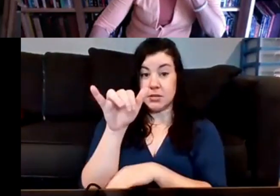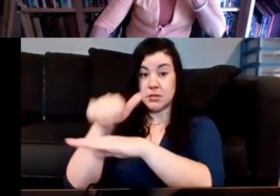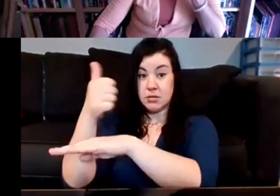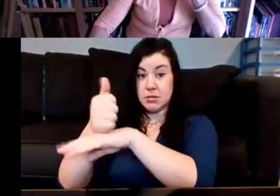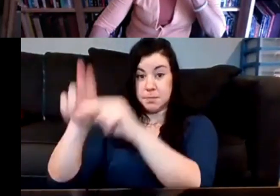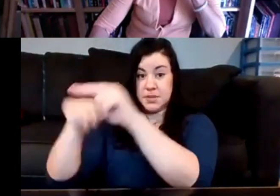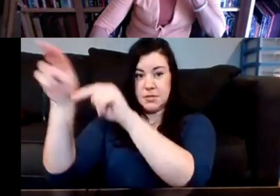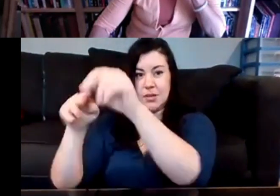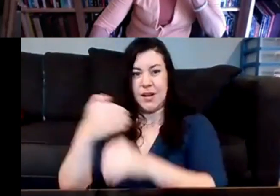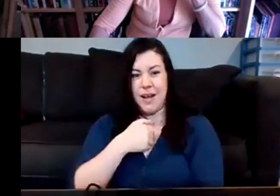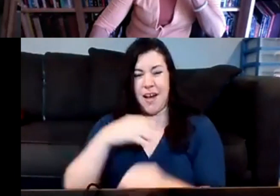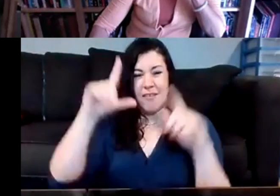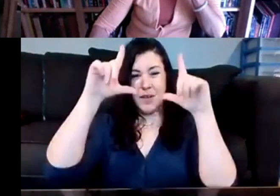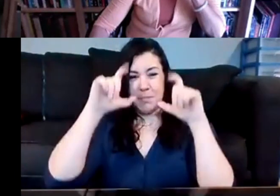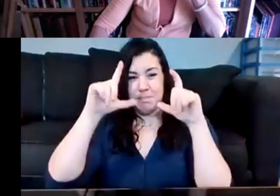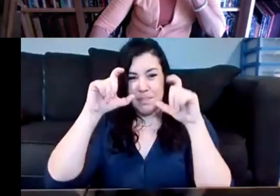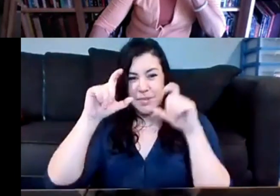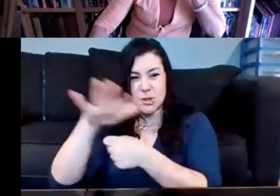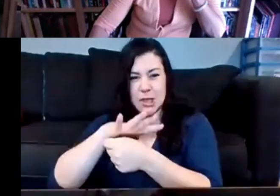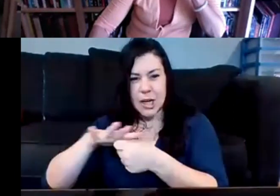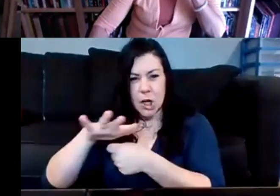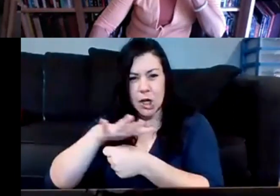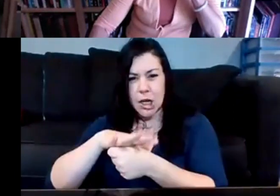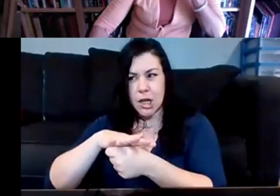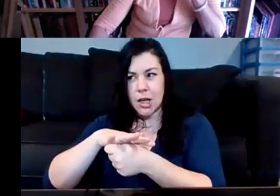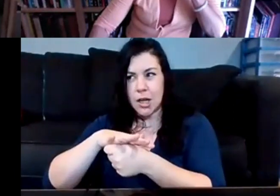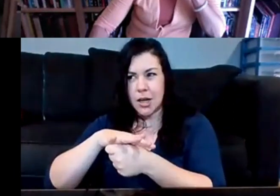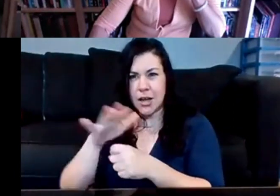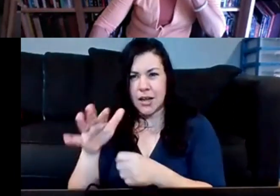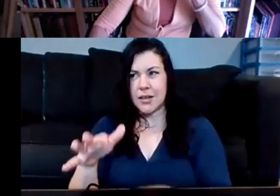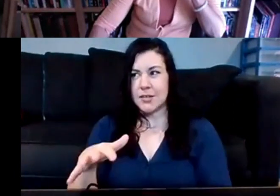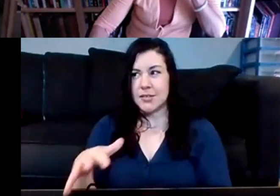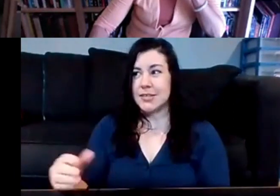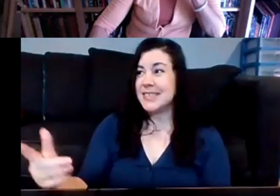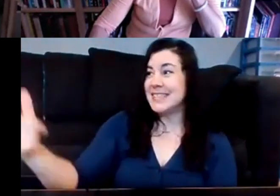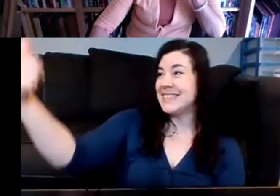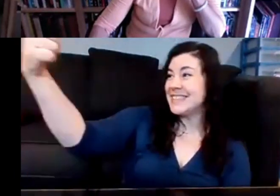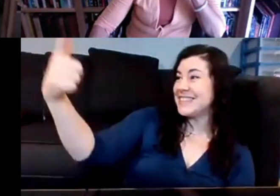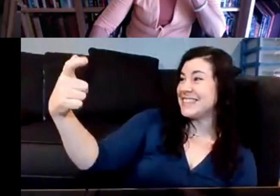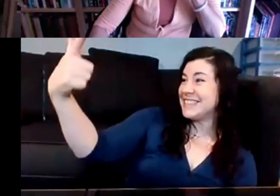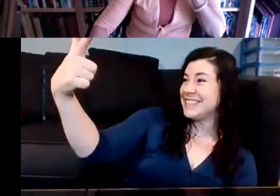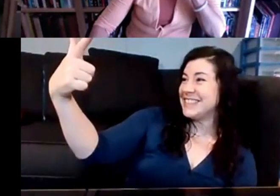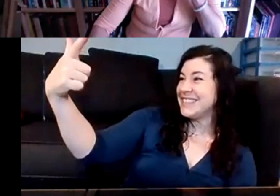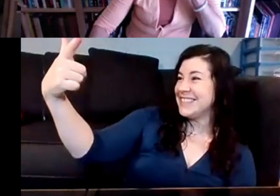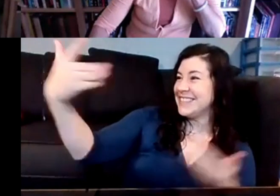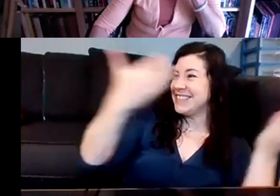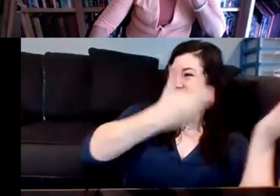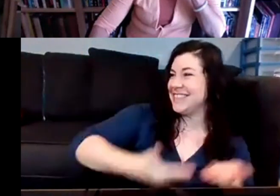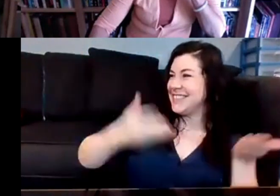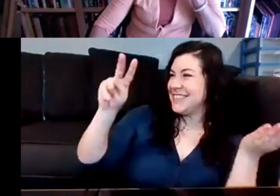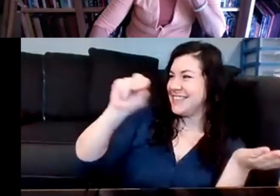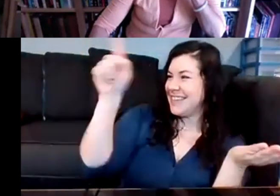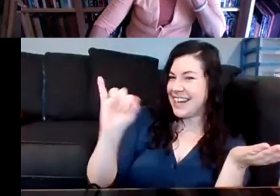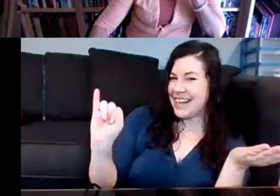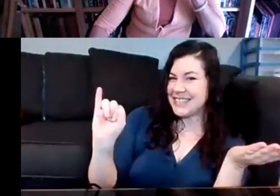Absolutely. Take a picture of yourself, and when I went through, when you get to the end